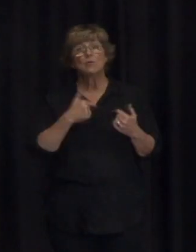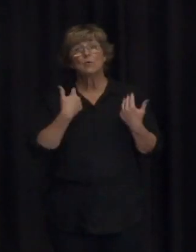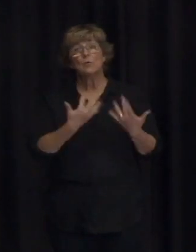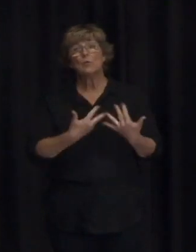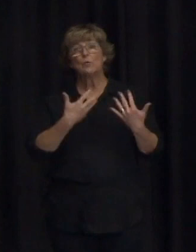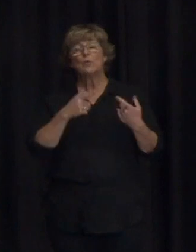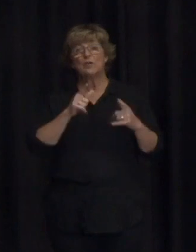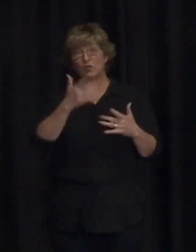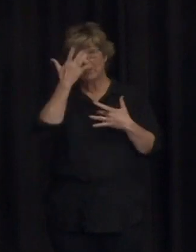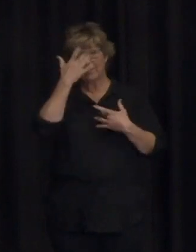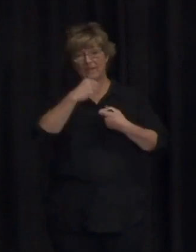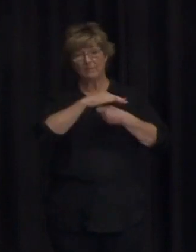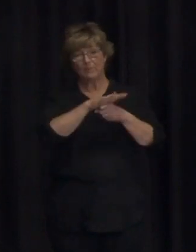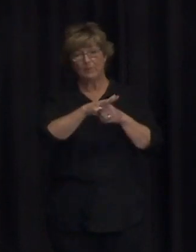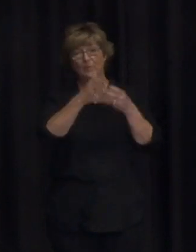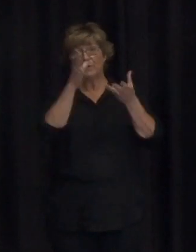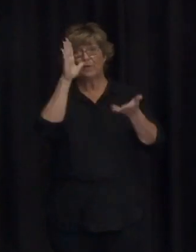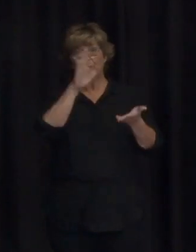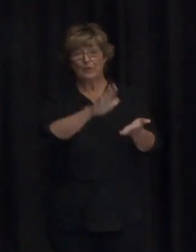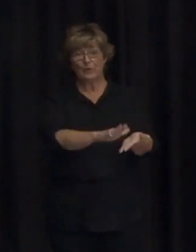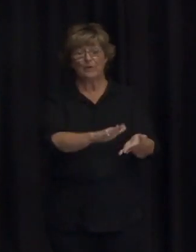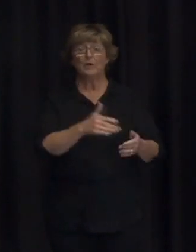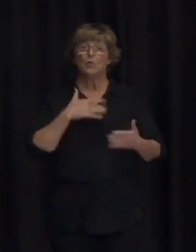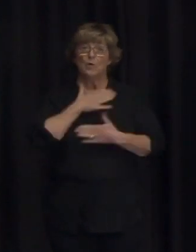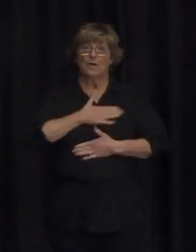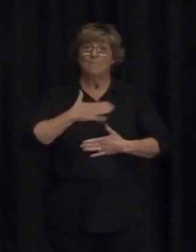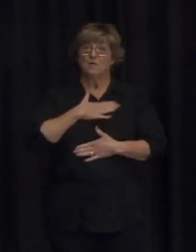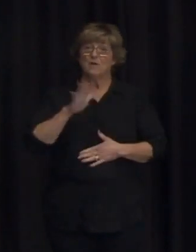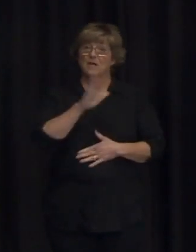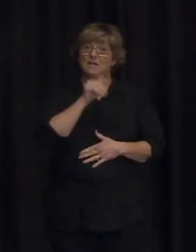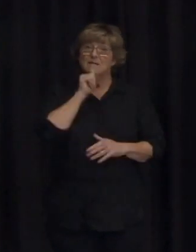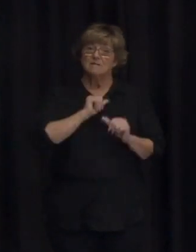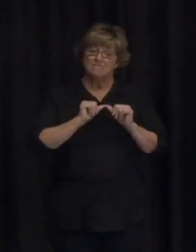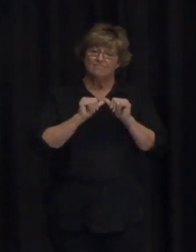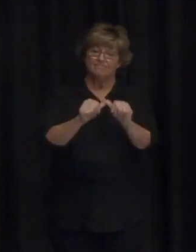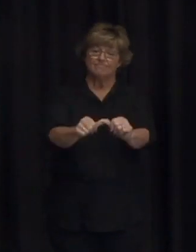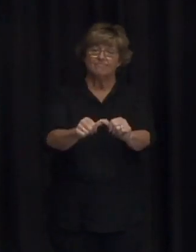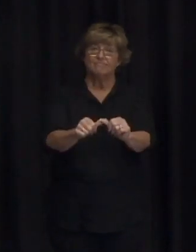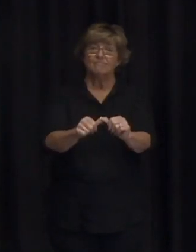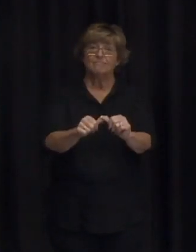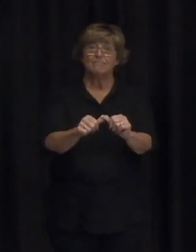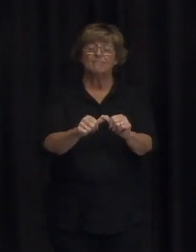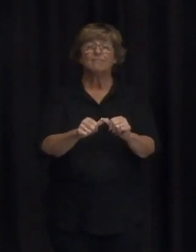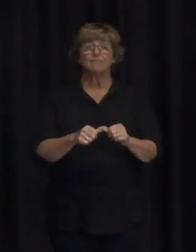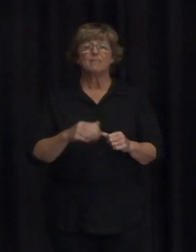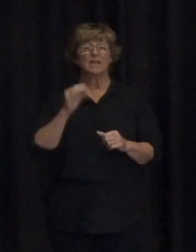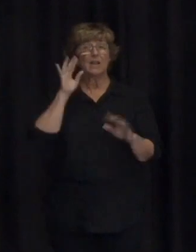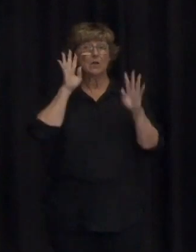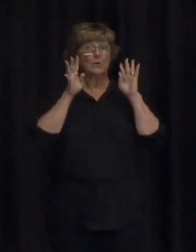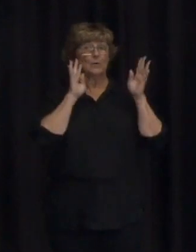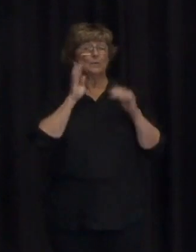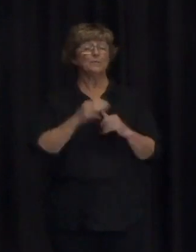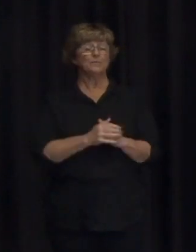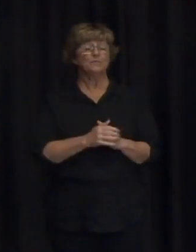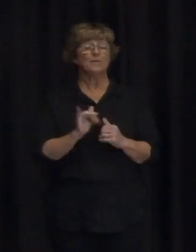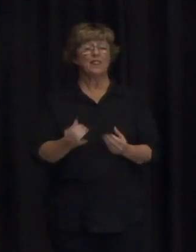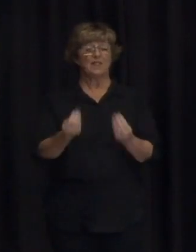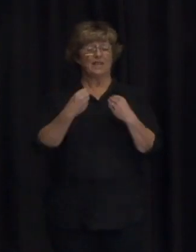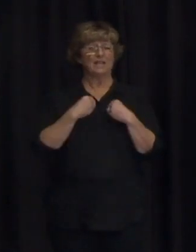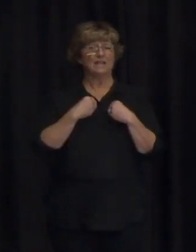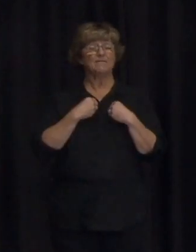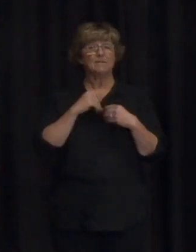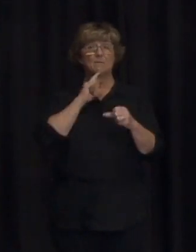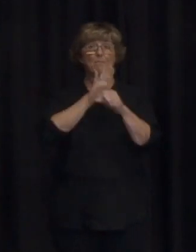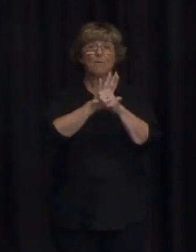pandemic world. We appreciate your tenacity and your creativity. It is what gives us hope for the